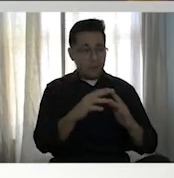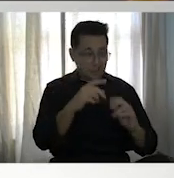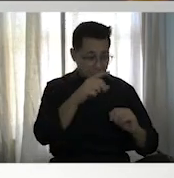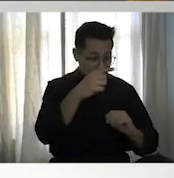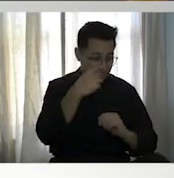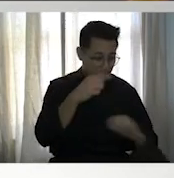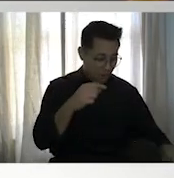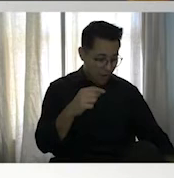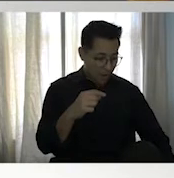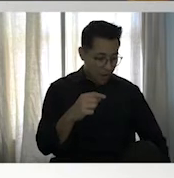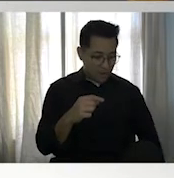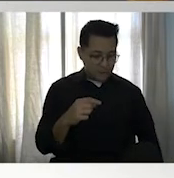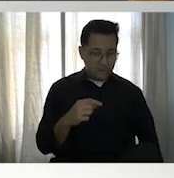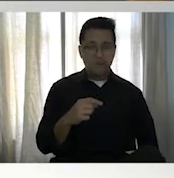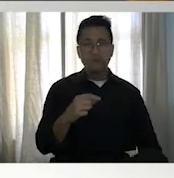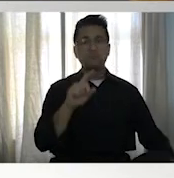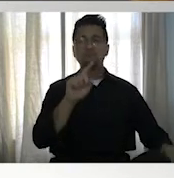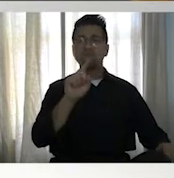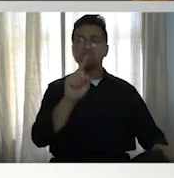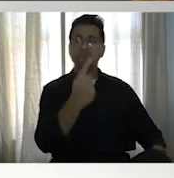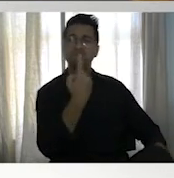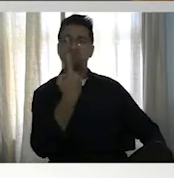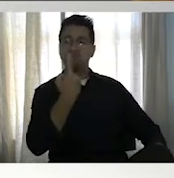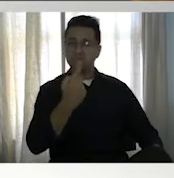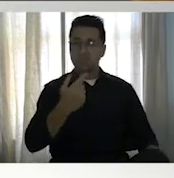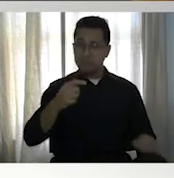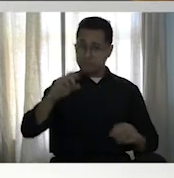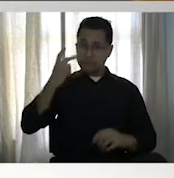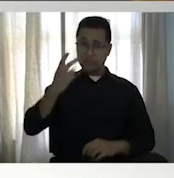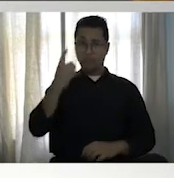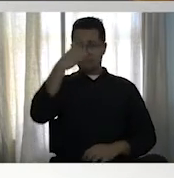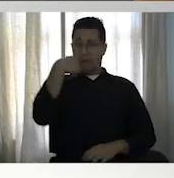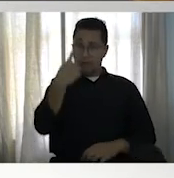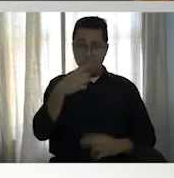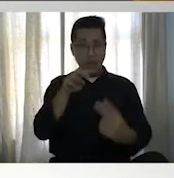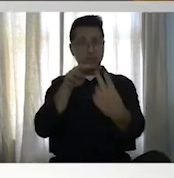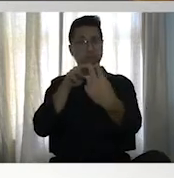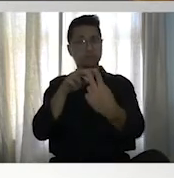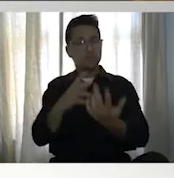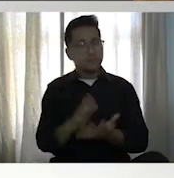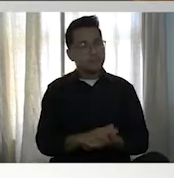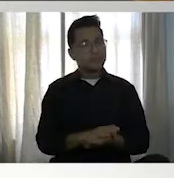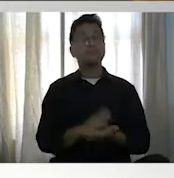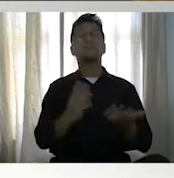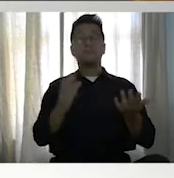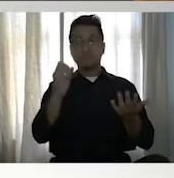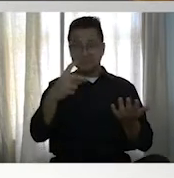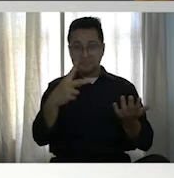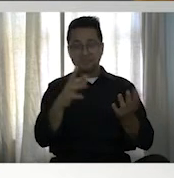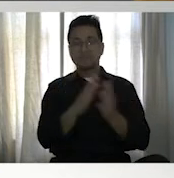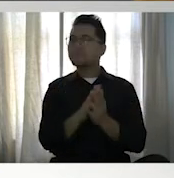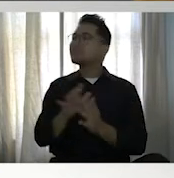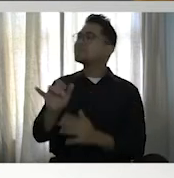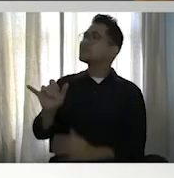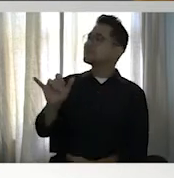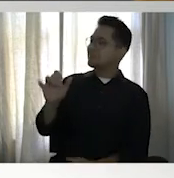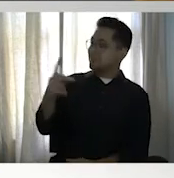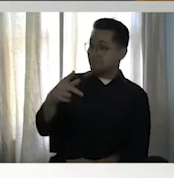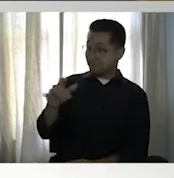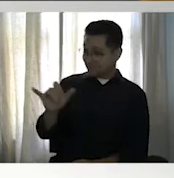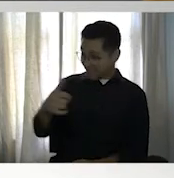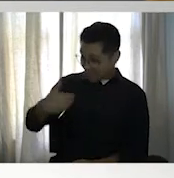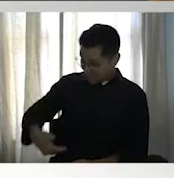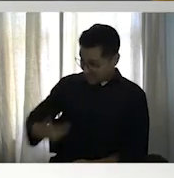Can you turn around so I can see you? Oh, That's that fair. was. Okay. All right. Oh, okay. Like